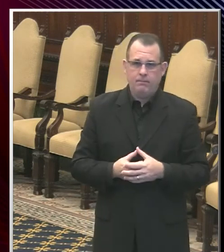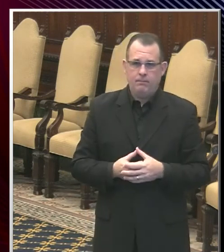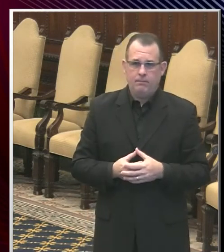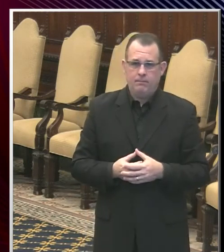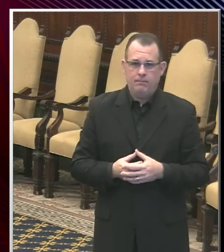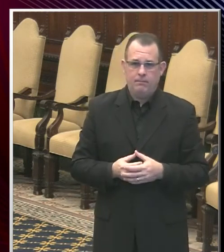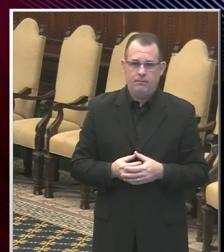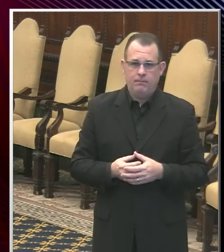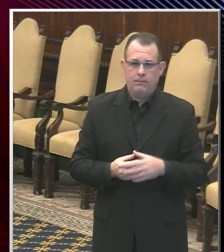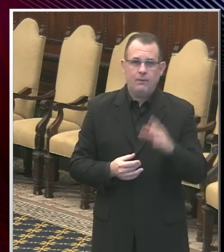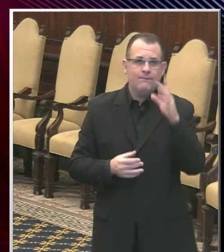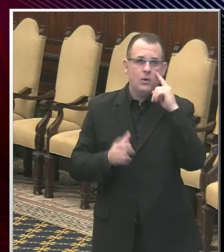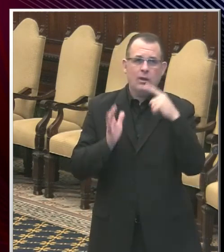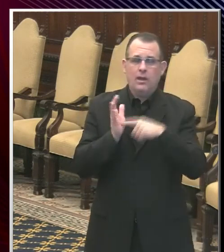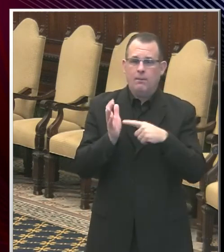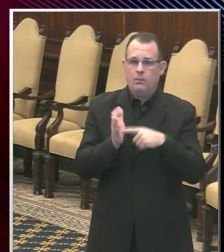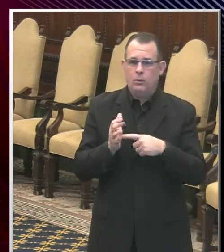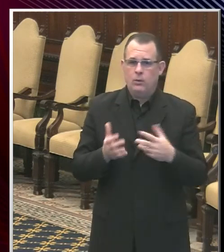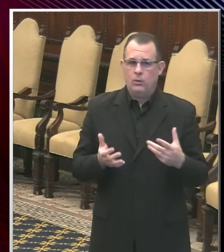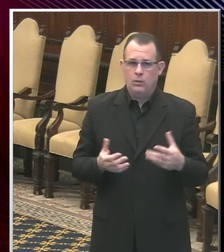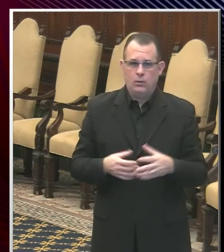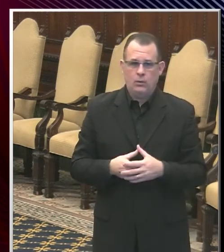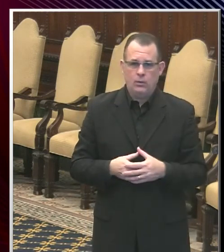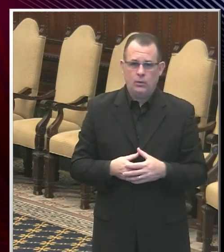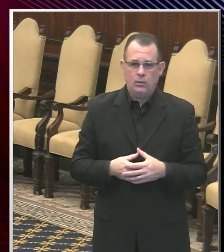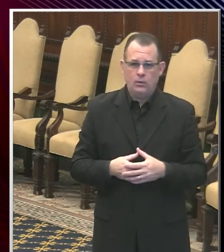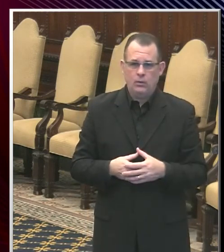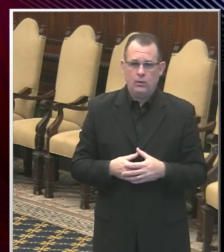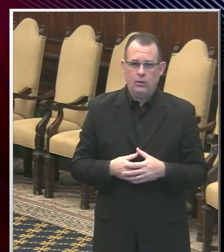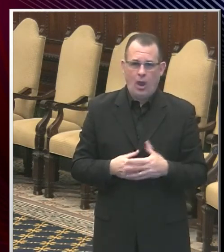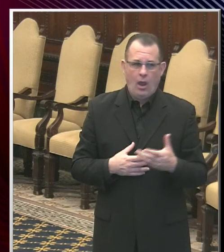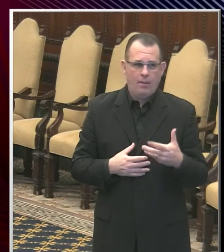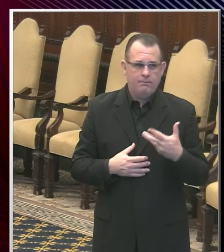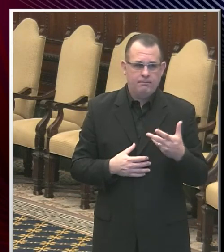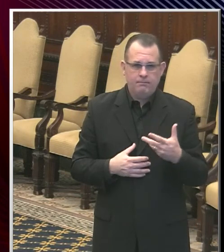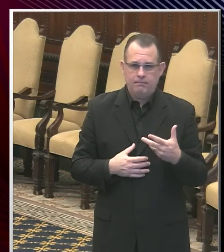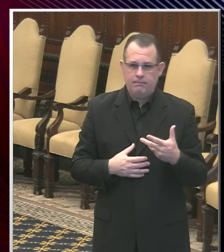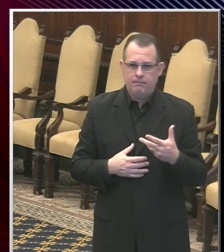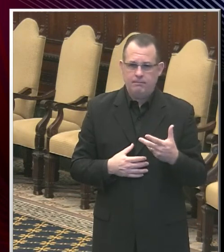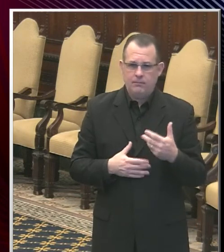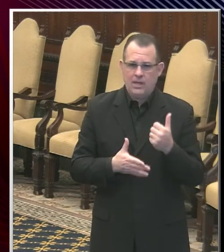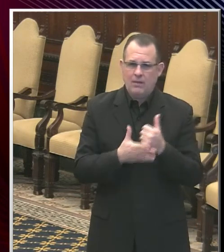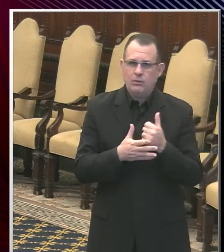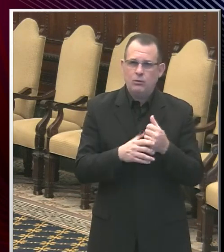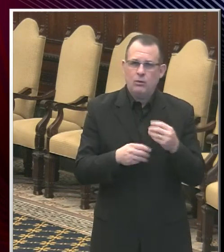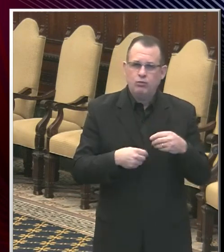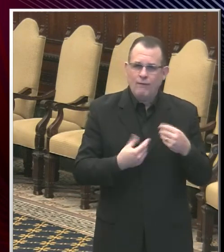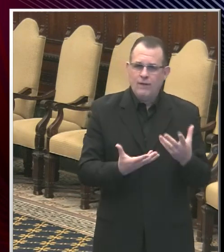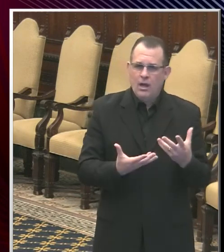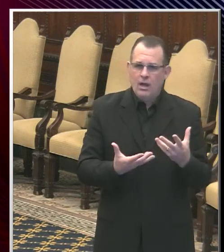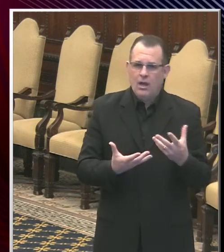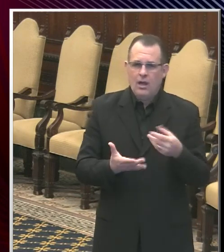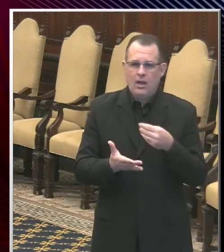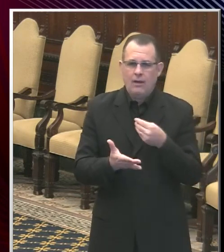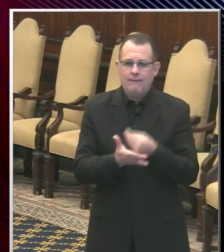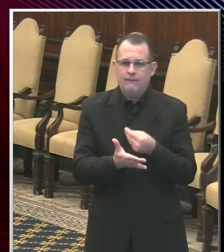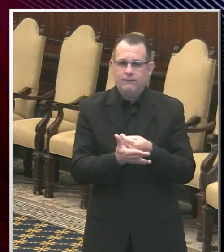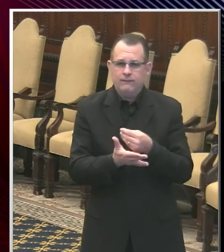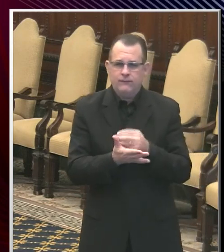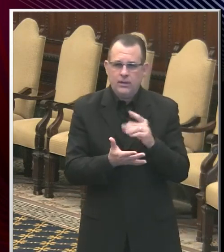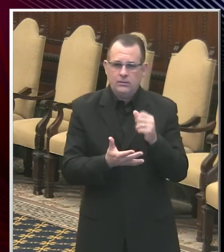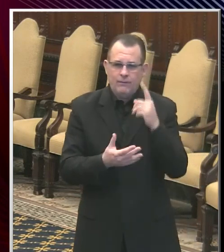for example, helping fund nonprofits, helping provide funding for a couple of different